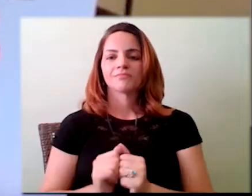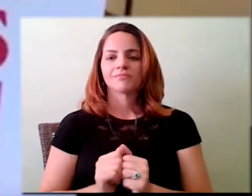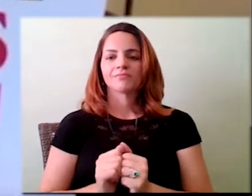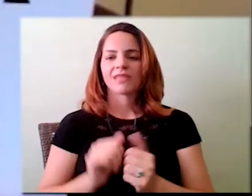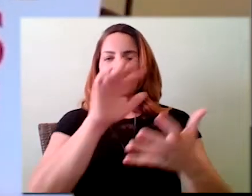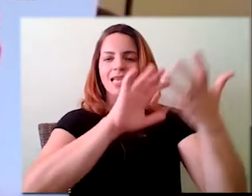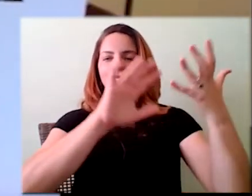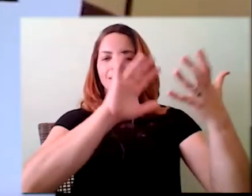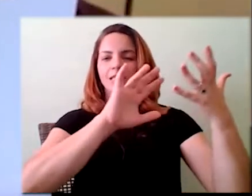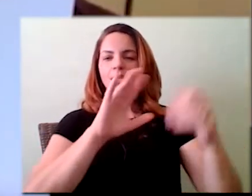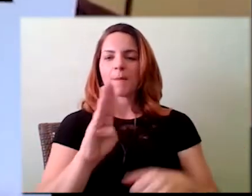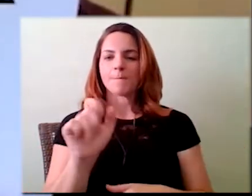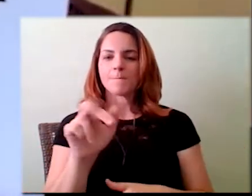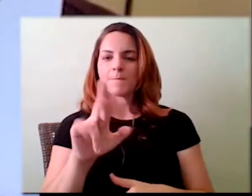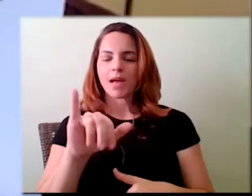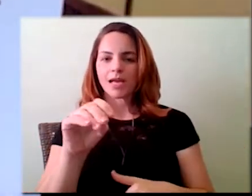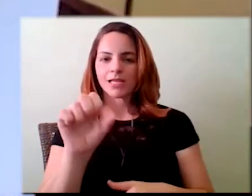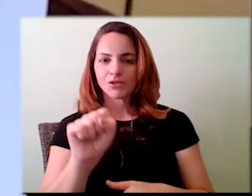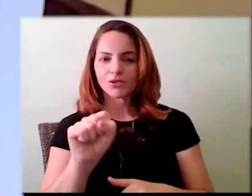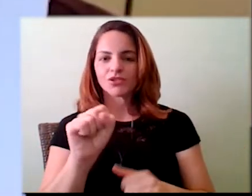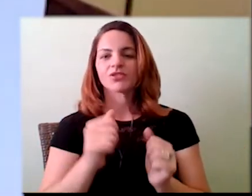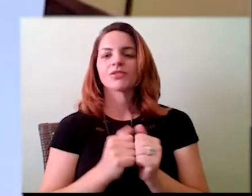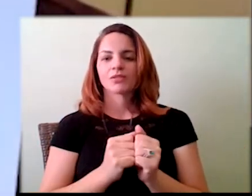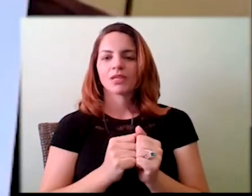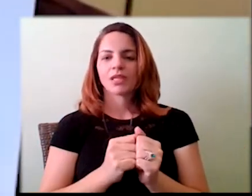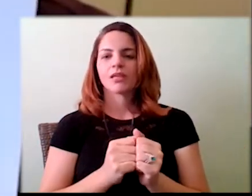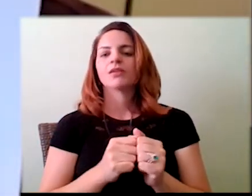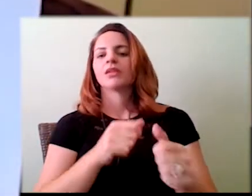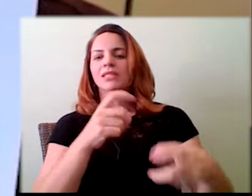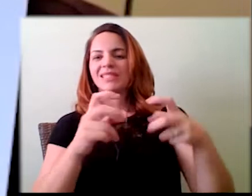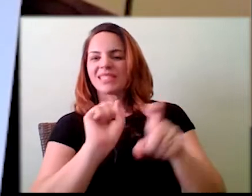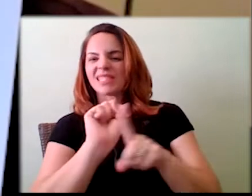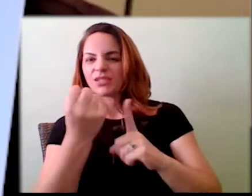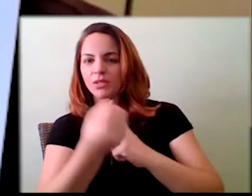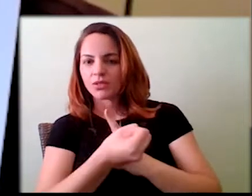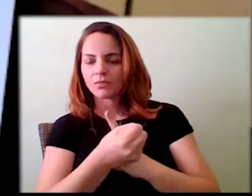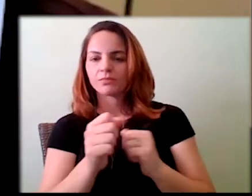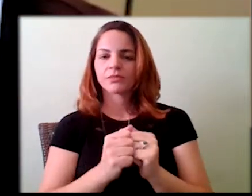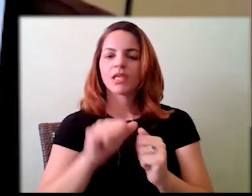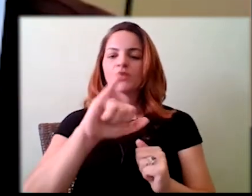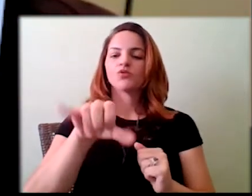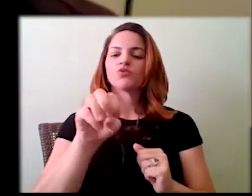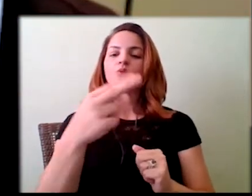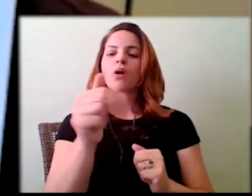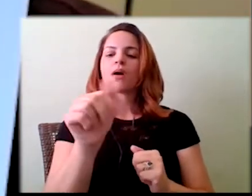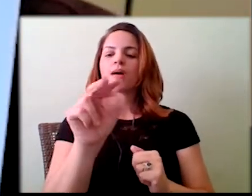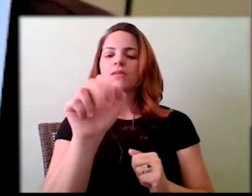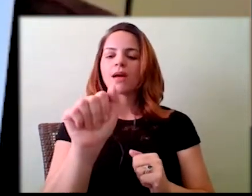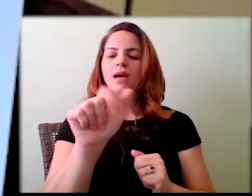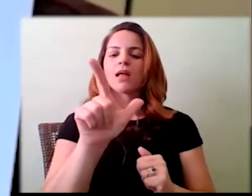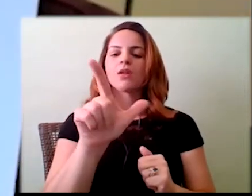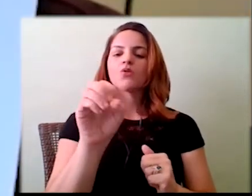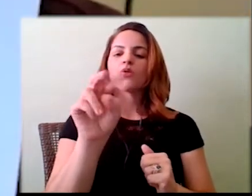Abstract Barrios, The Crisis of Latinx Visibility in Cities by Joana Lodoño. And in